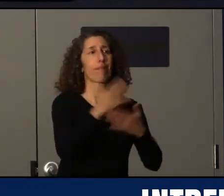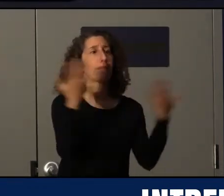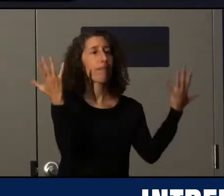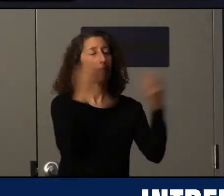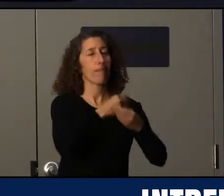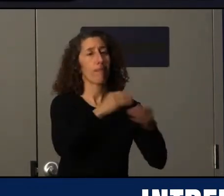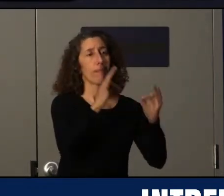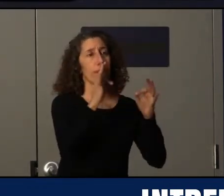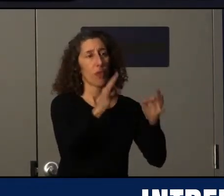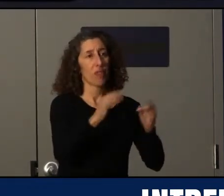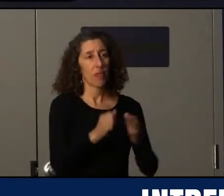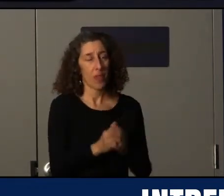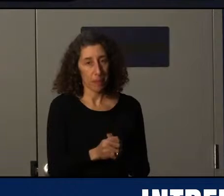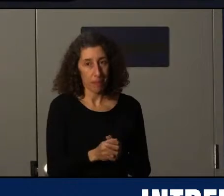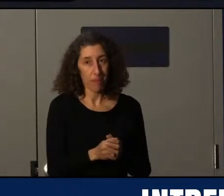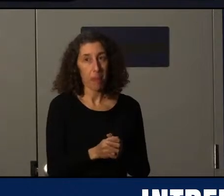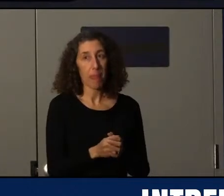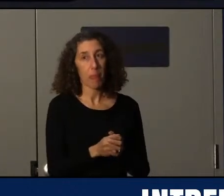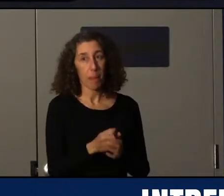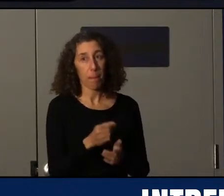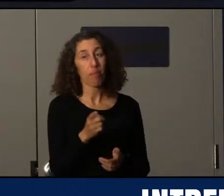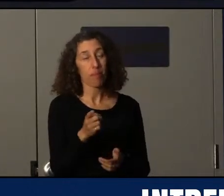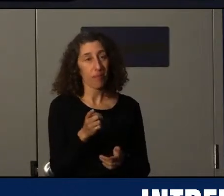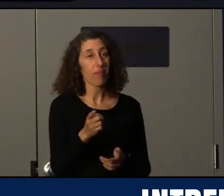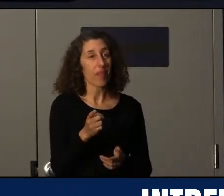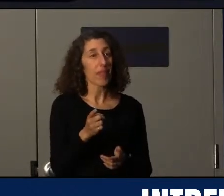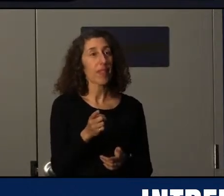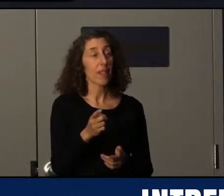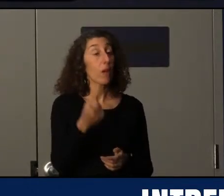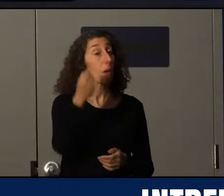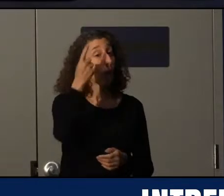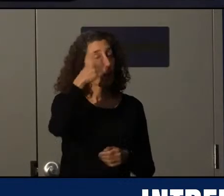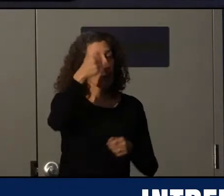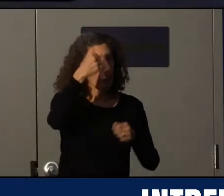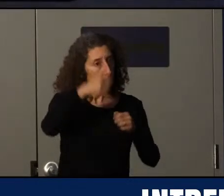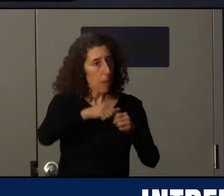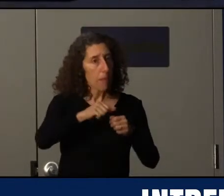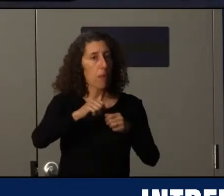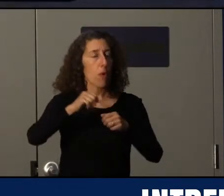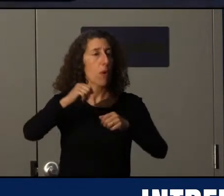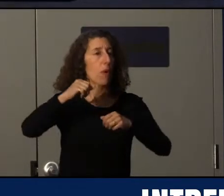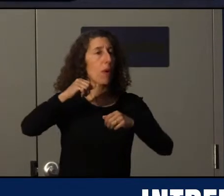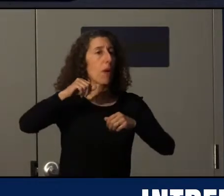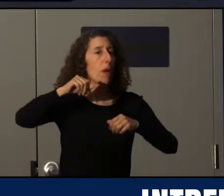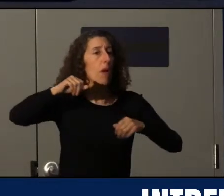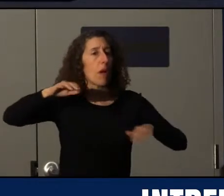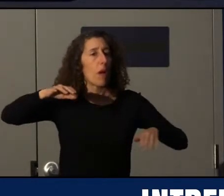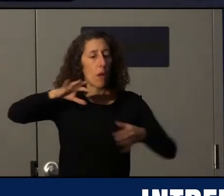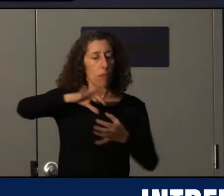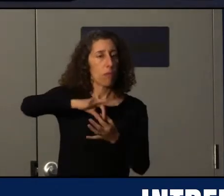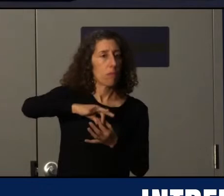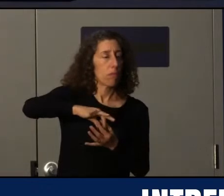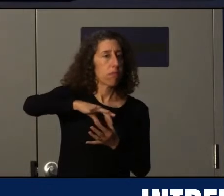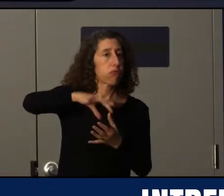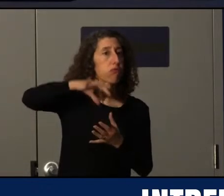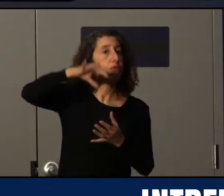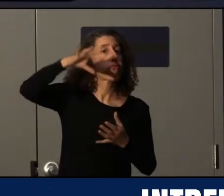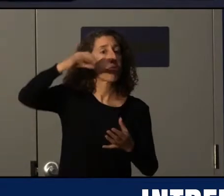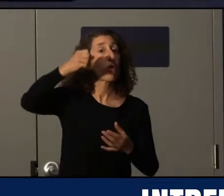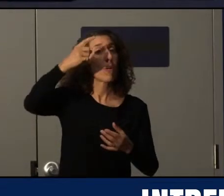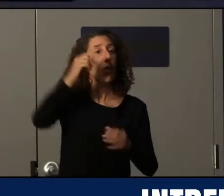can't float in front of the window and paint what you're seeing out the window, because at 5 miles a second, it's going to be gone before you can get the brush to the paper, as you